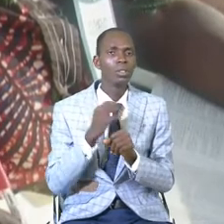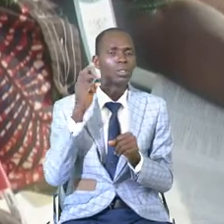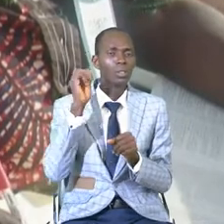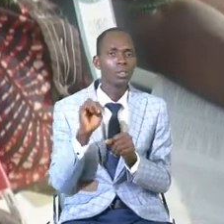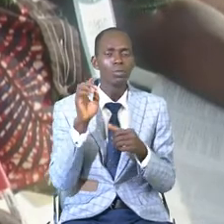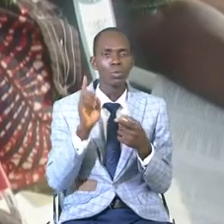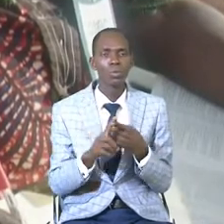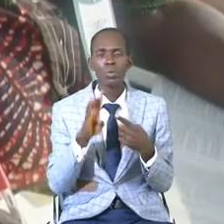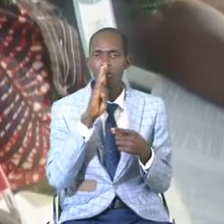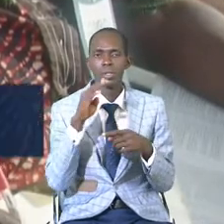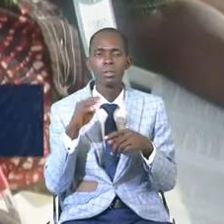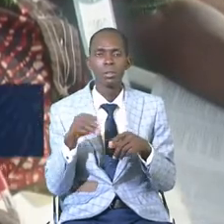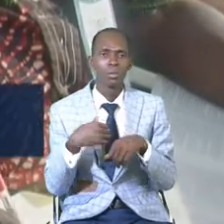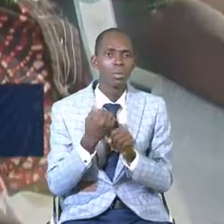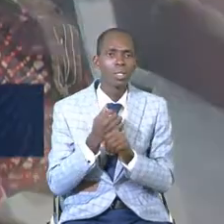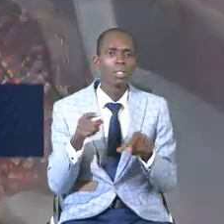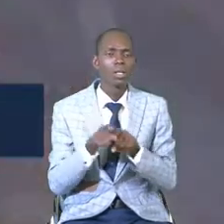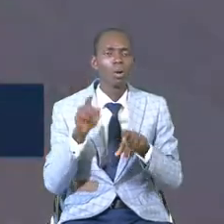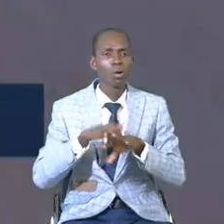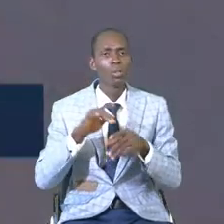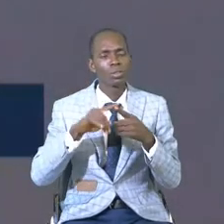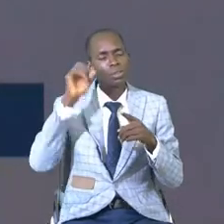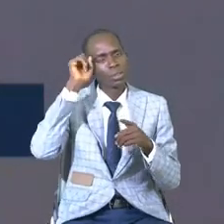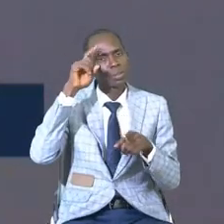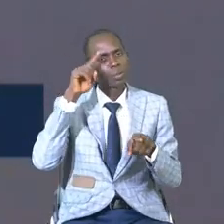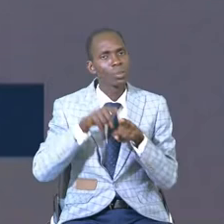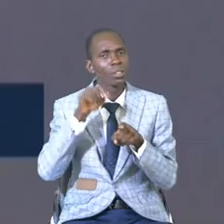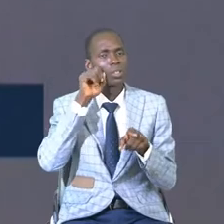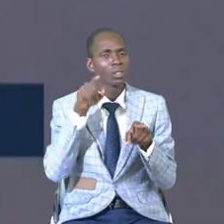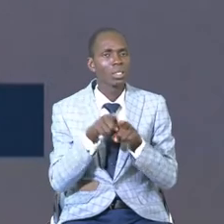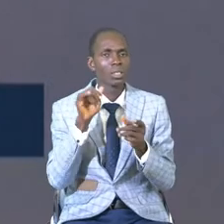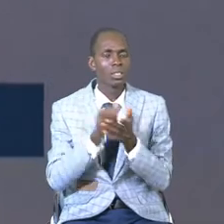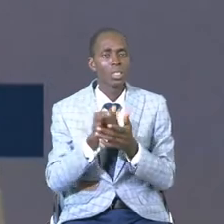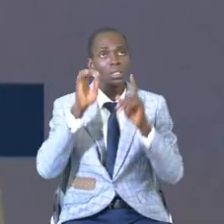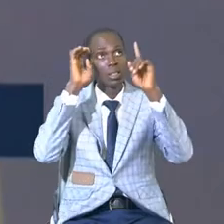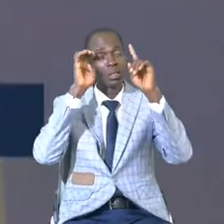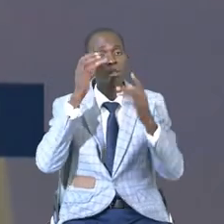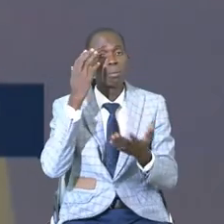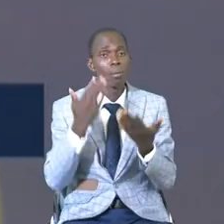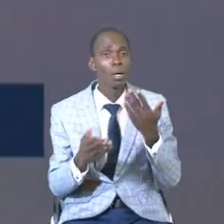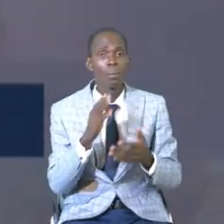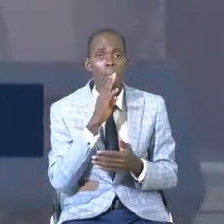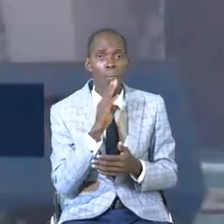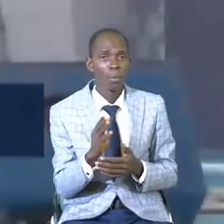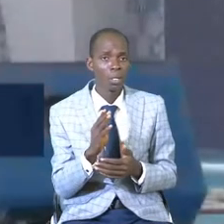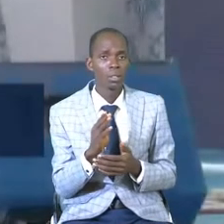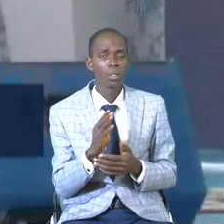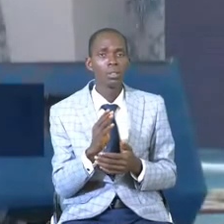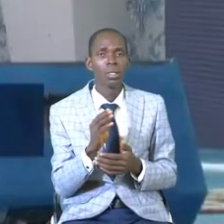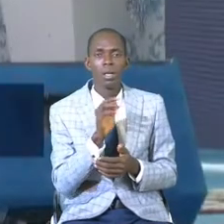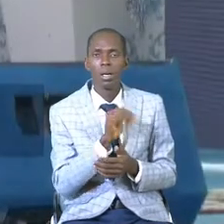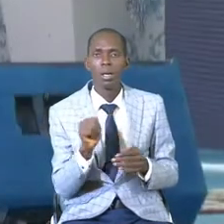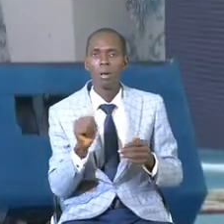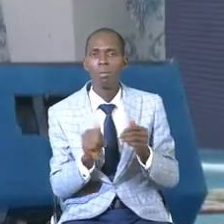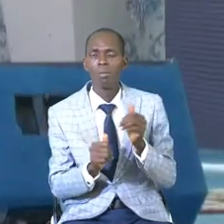made like unto his brethren, that he might be a merciful and faithful